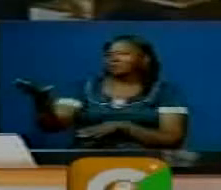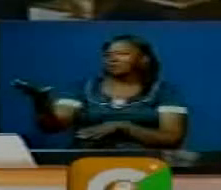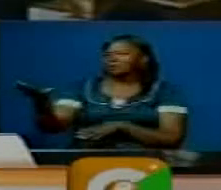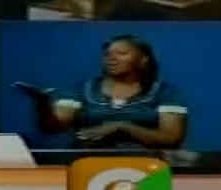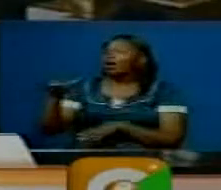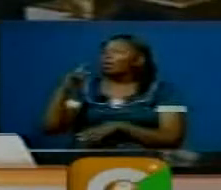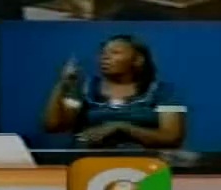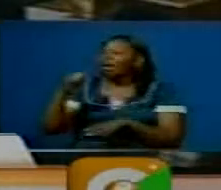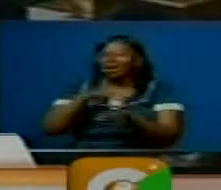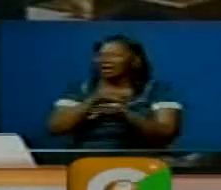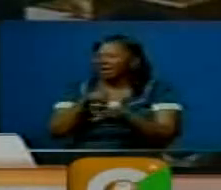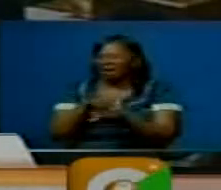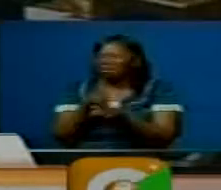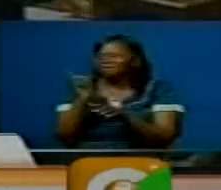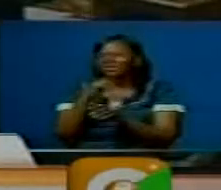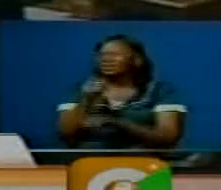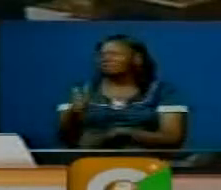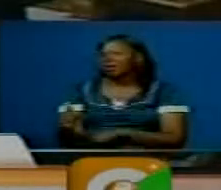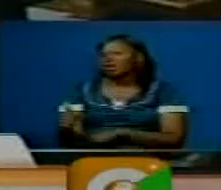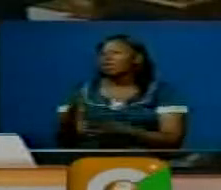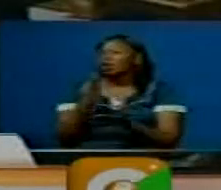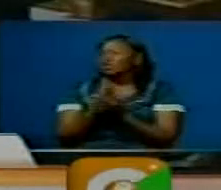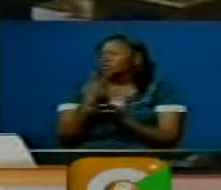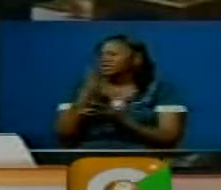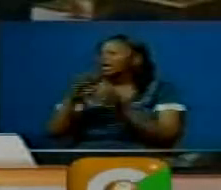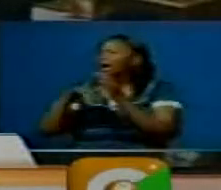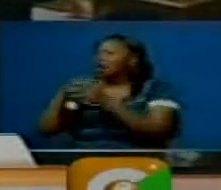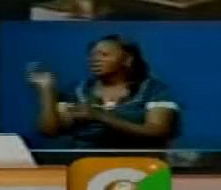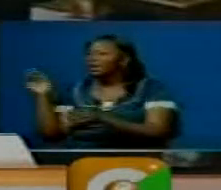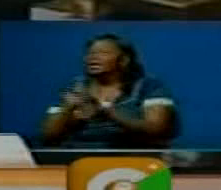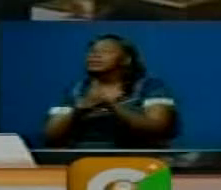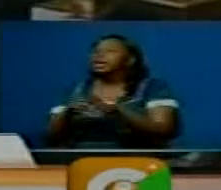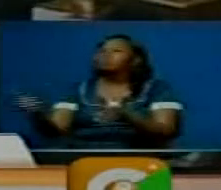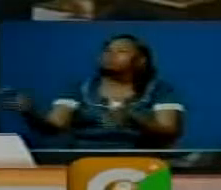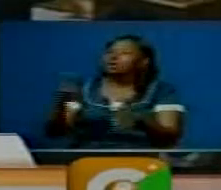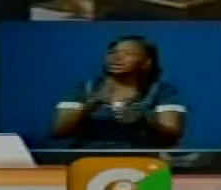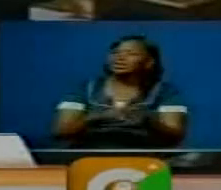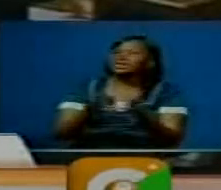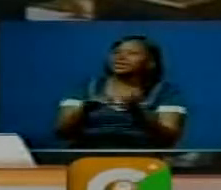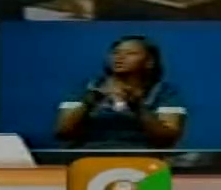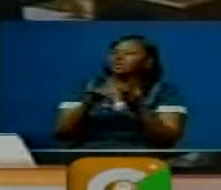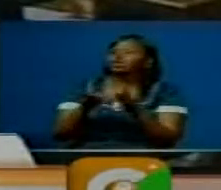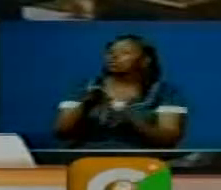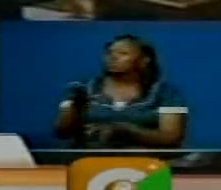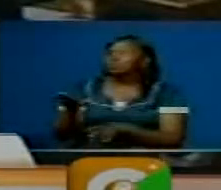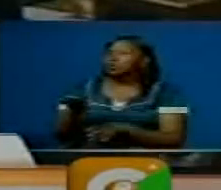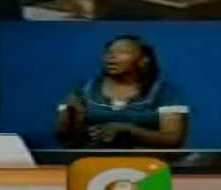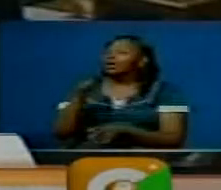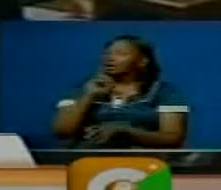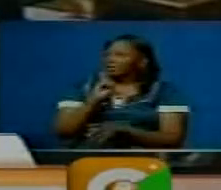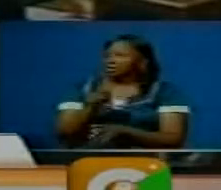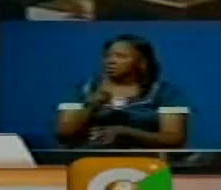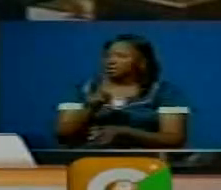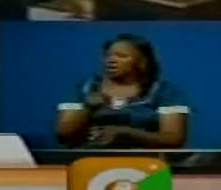clause, and they'll be voting clause after clause. There will be acclamation. Sometimes they may have to go to division,